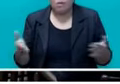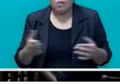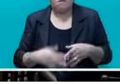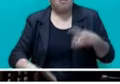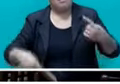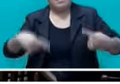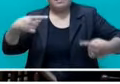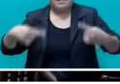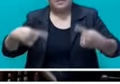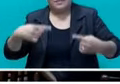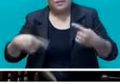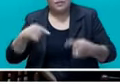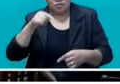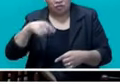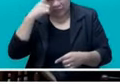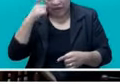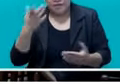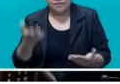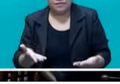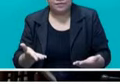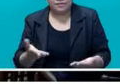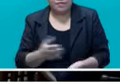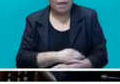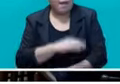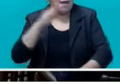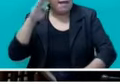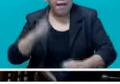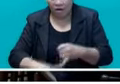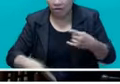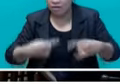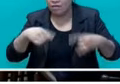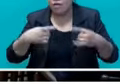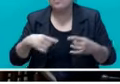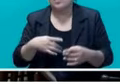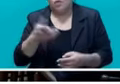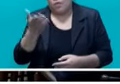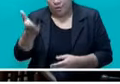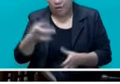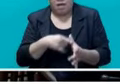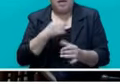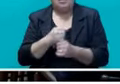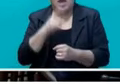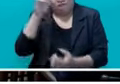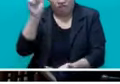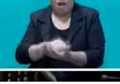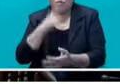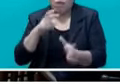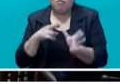debate on the motion. At the end of the debate, we will have the right of reply from the mover.